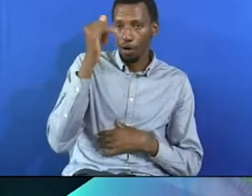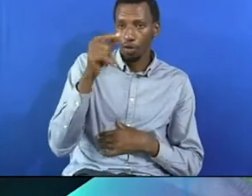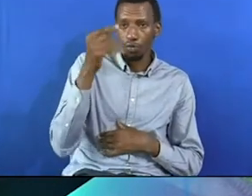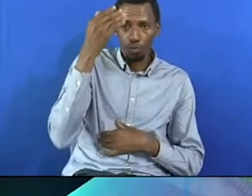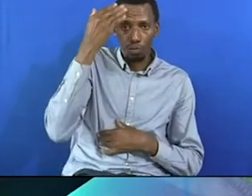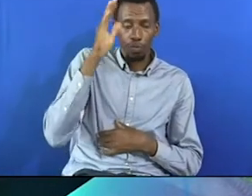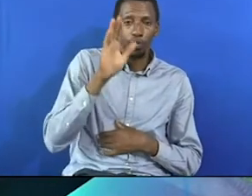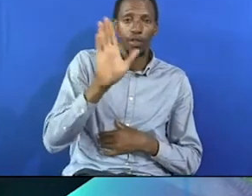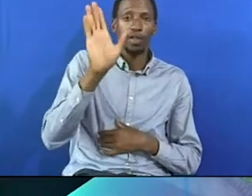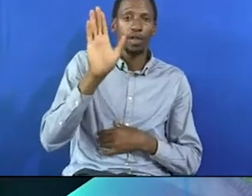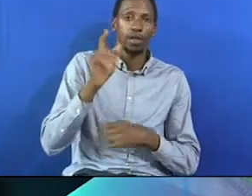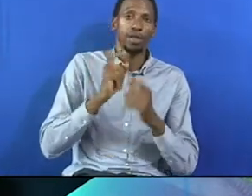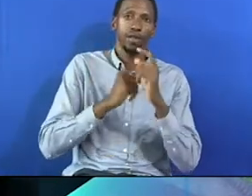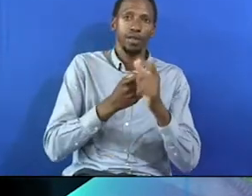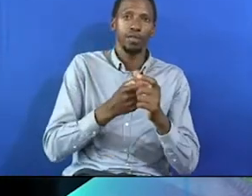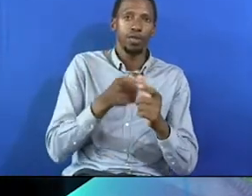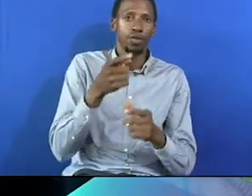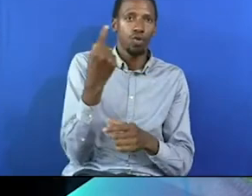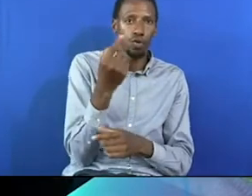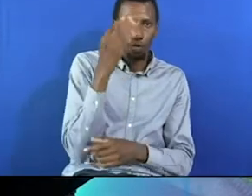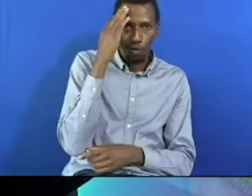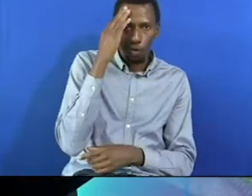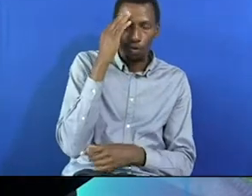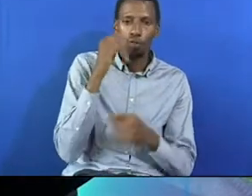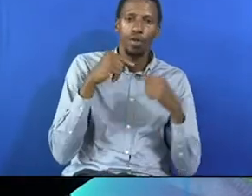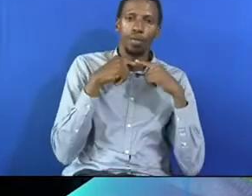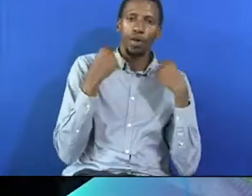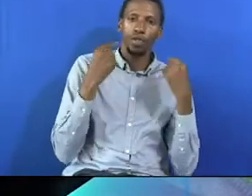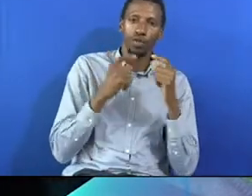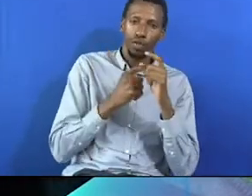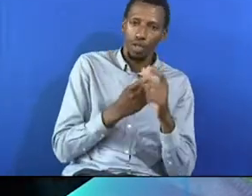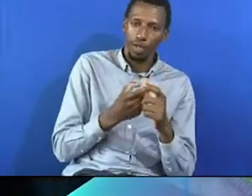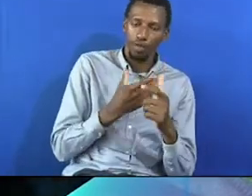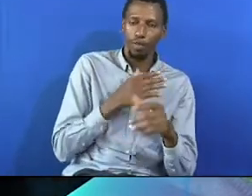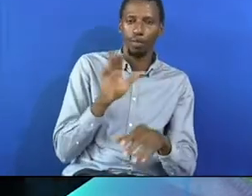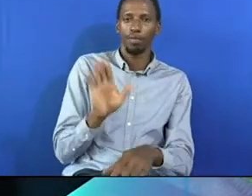pastoral gift and singing gift. But there is a gift of being single.